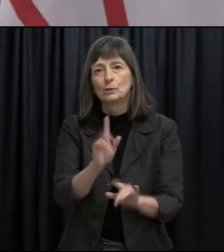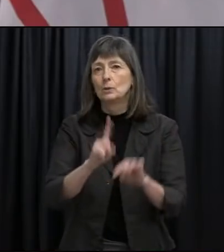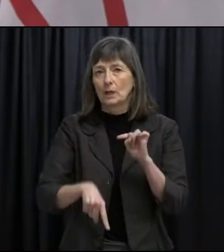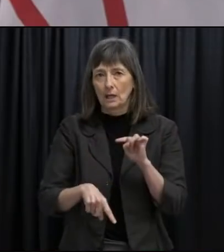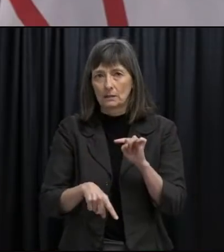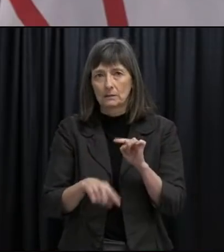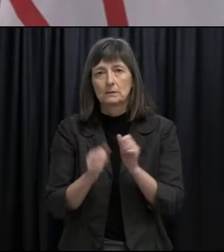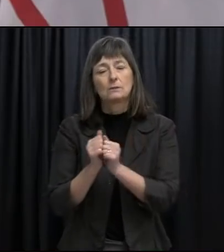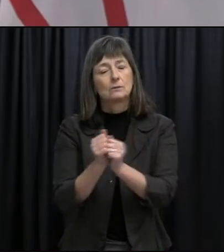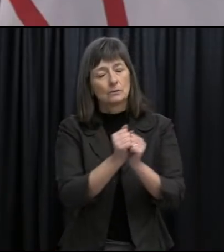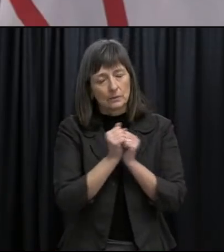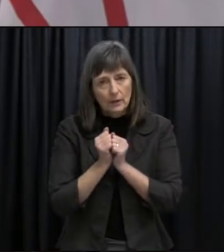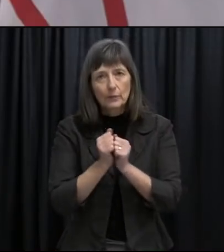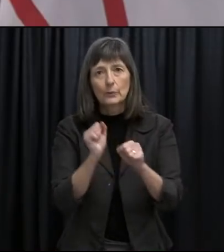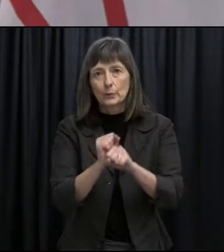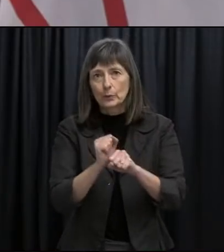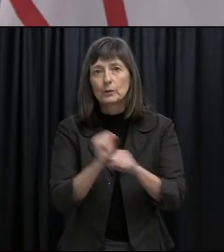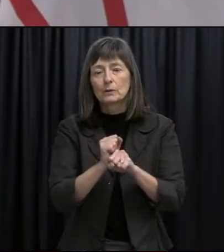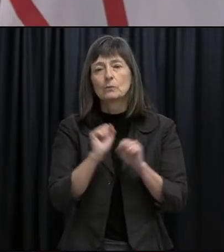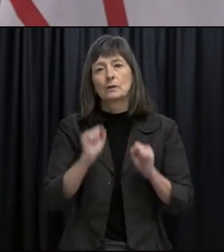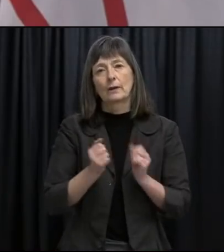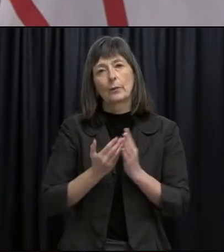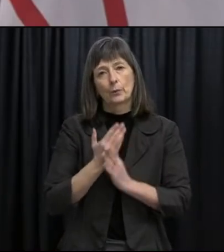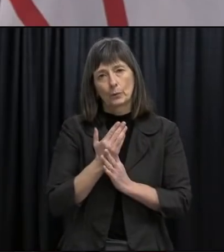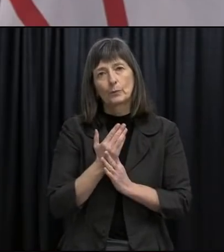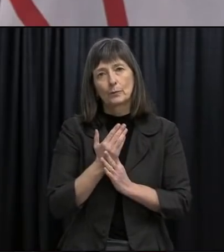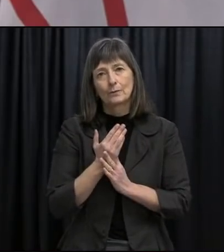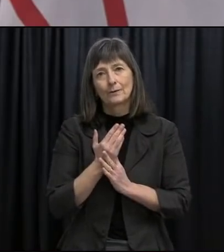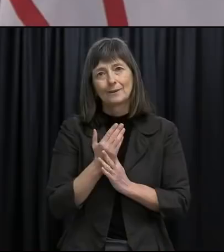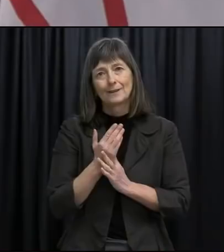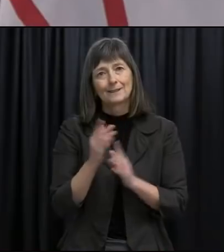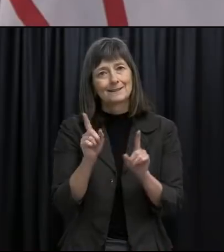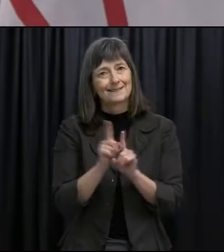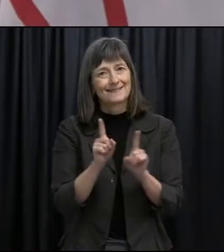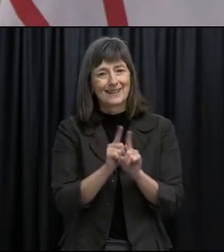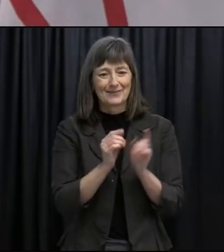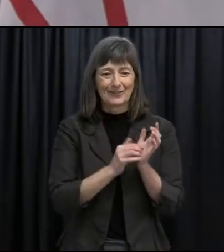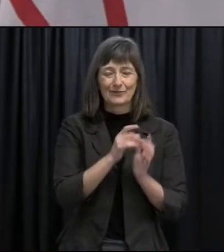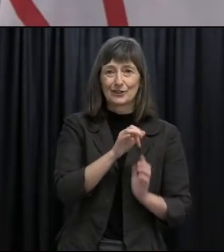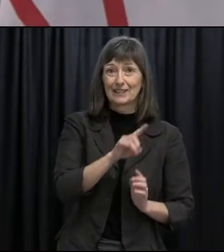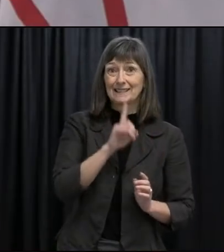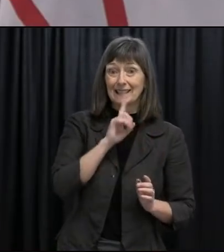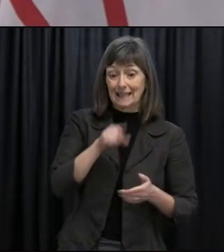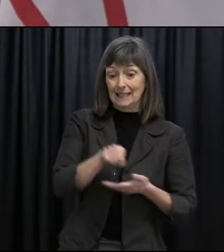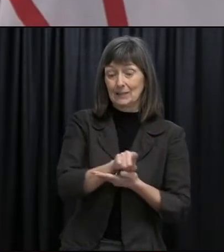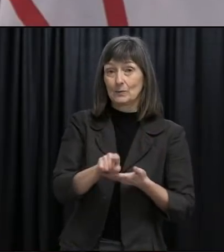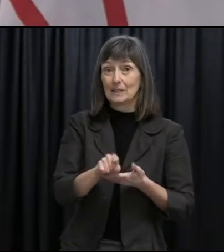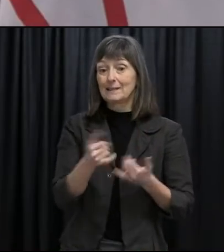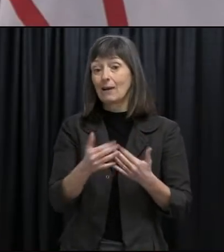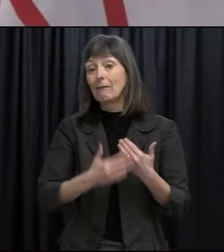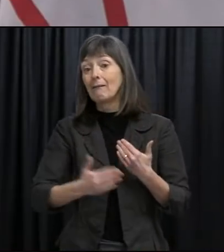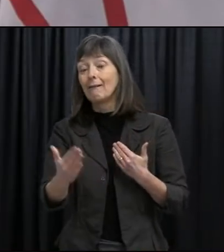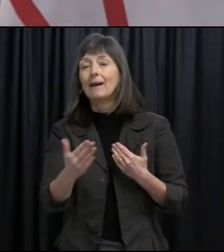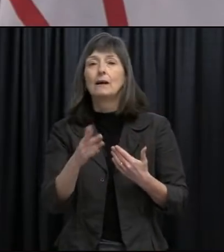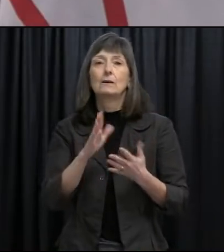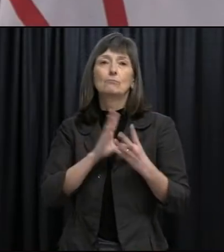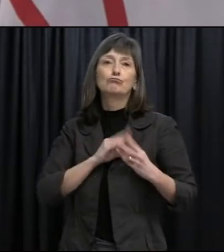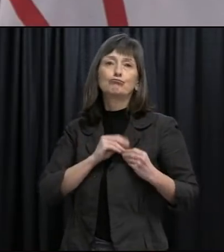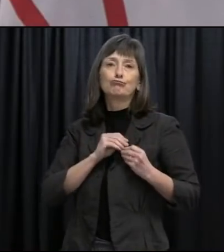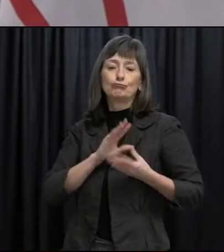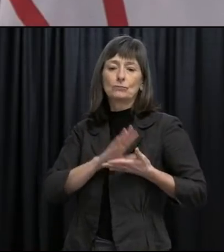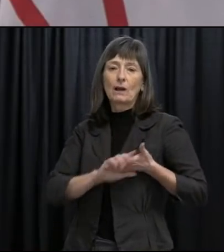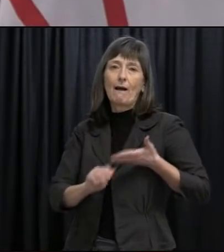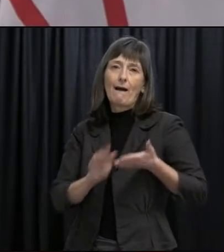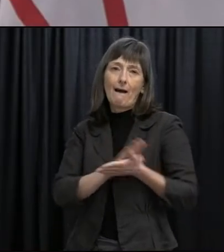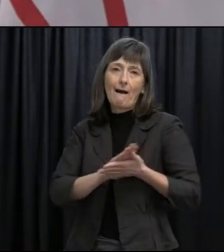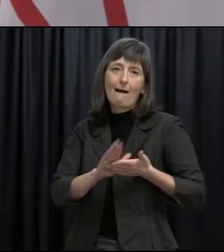get through this. And to echo Dr. Fitzgerald, let's just let kindness be the only thing that truly spreads. With that, I'll